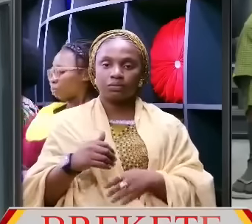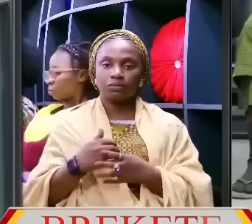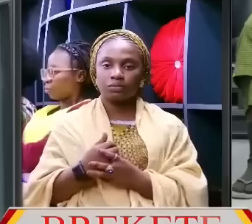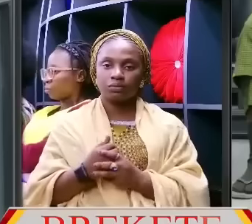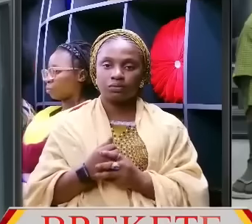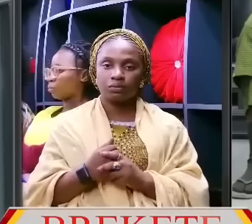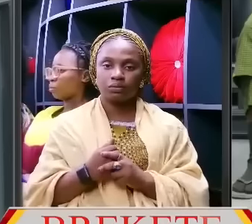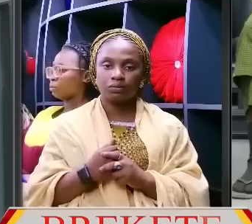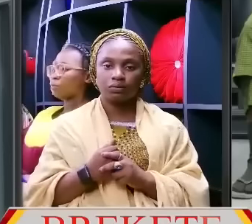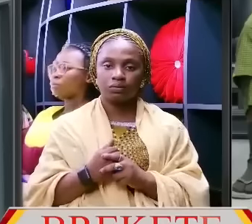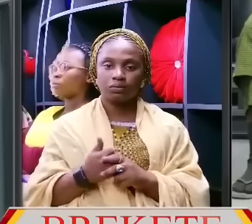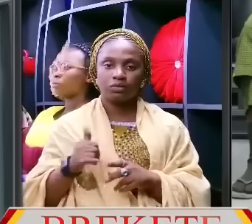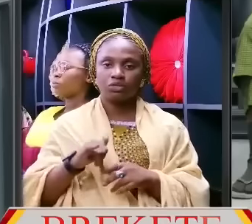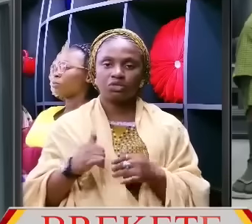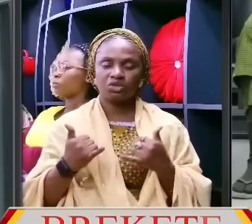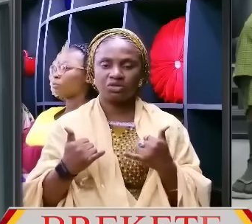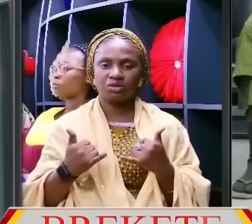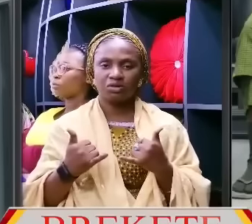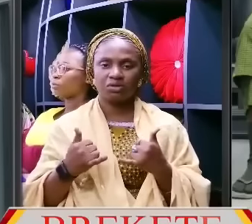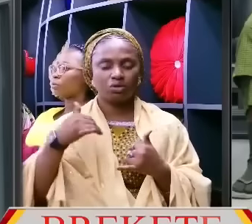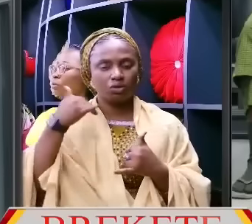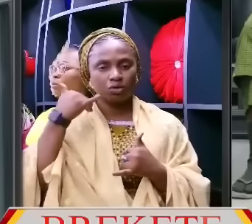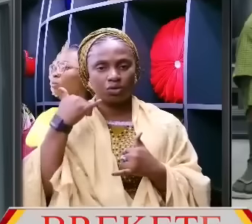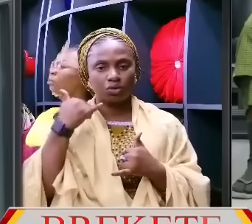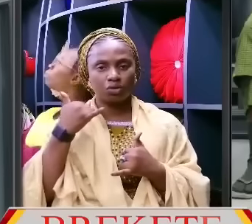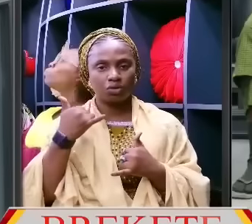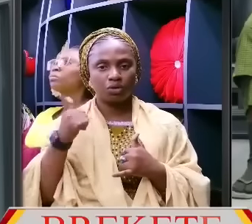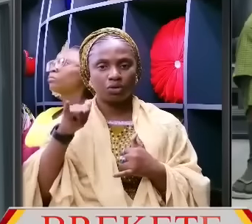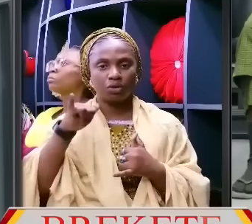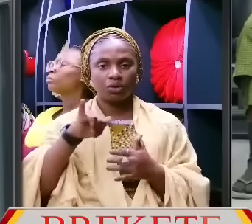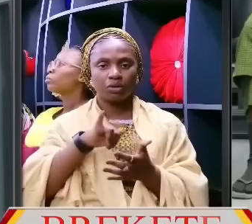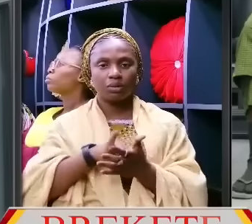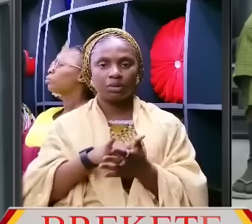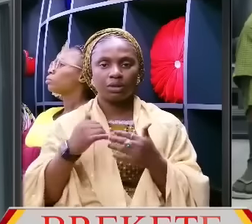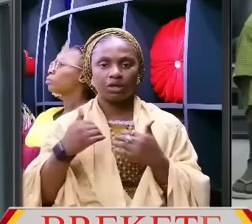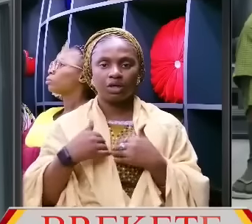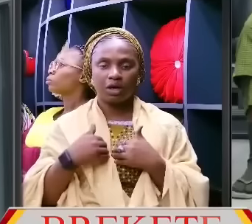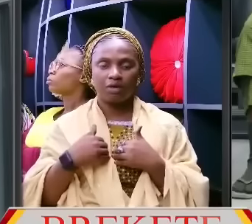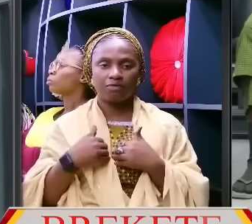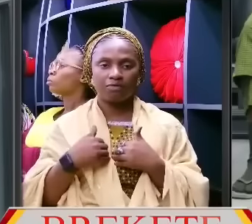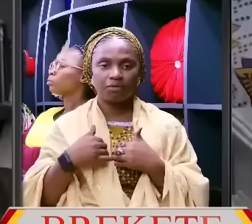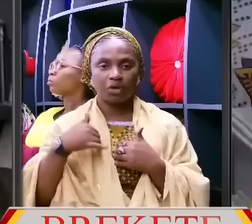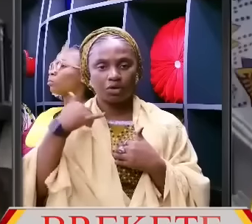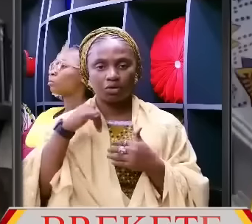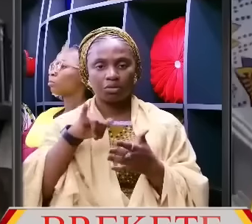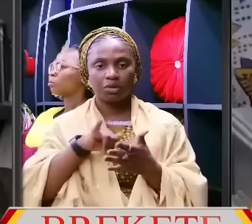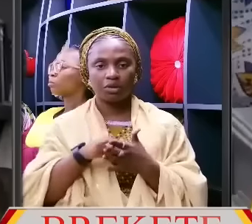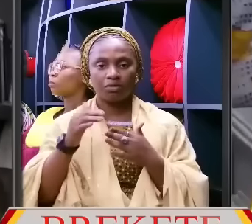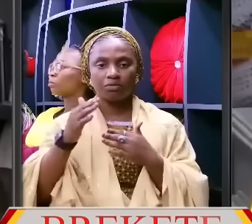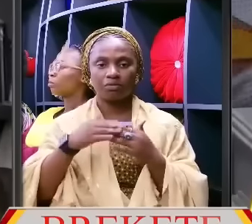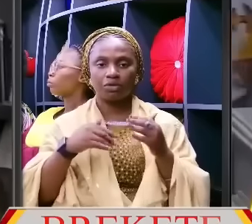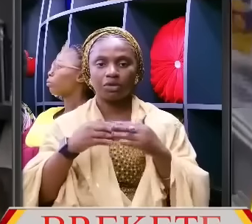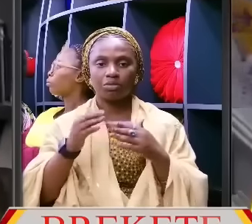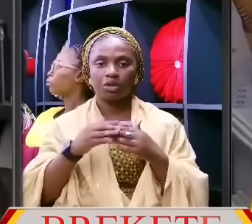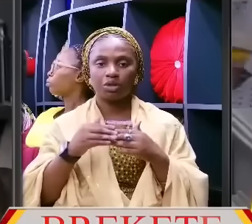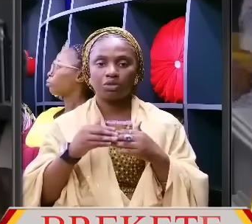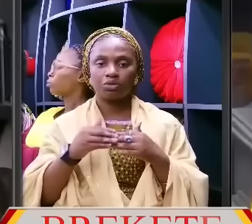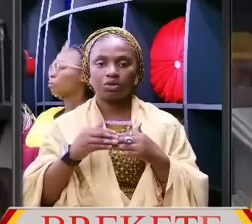the family. Then they now call him that they have already taken the matter to Brekete Family. And they say